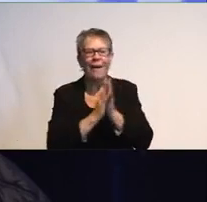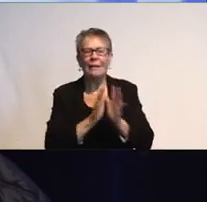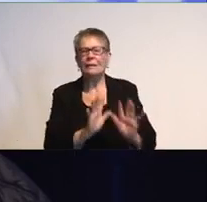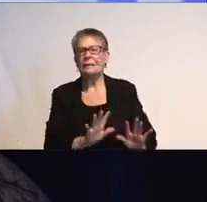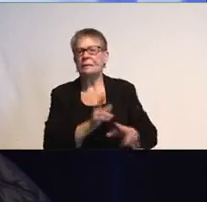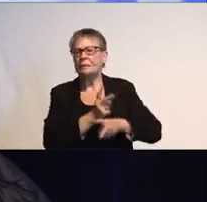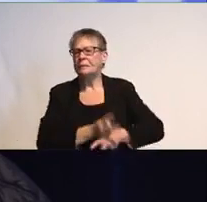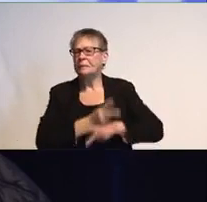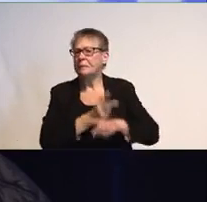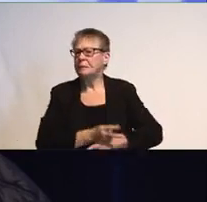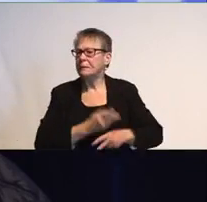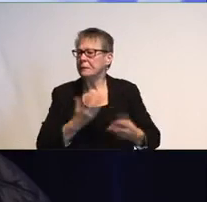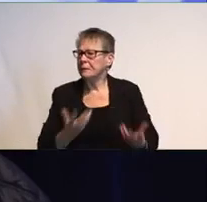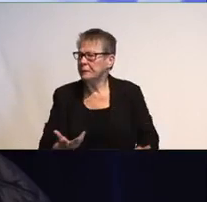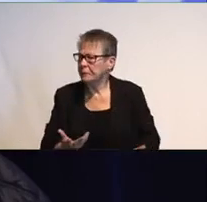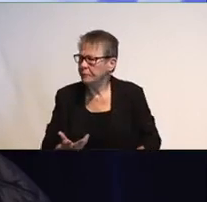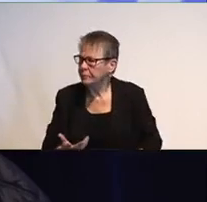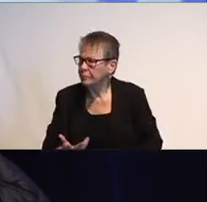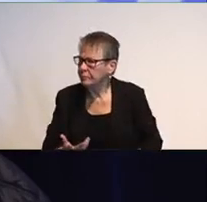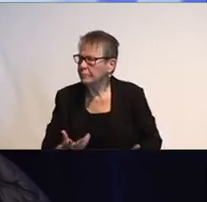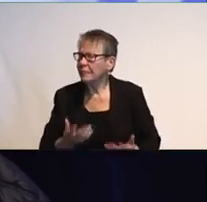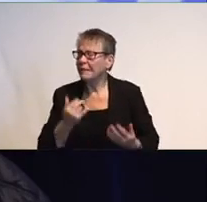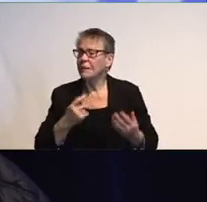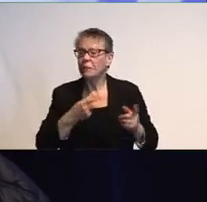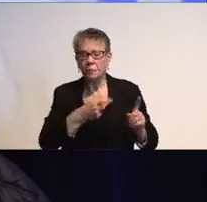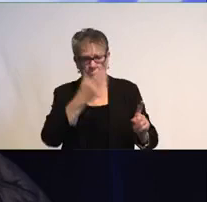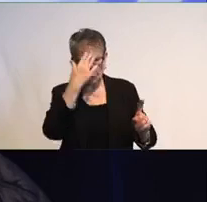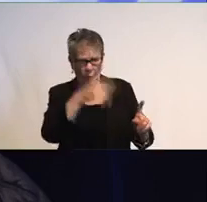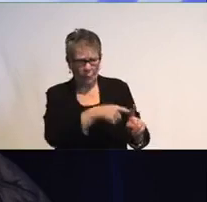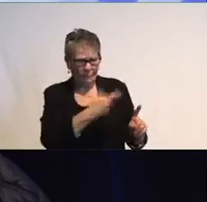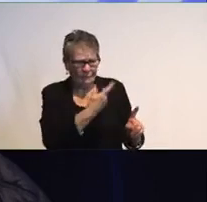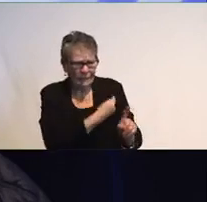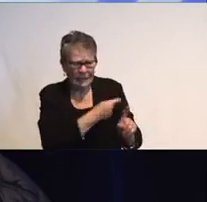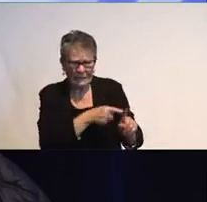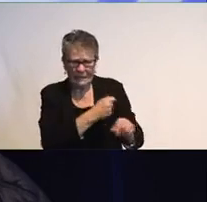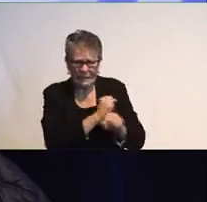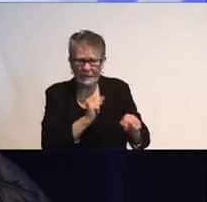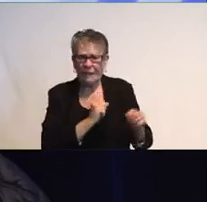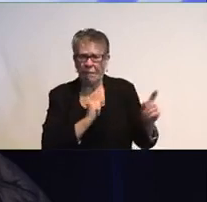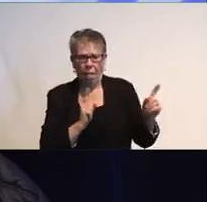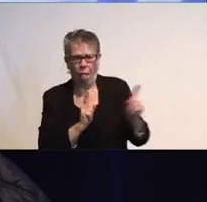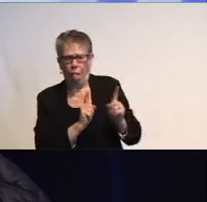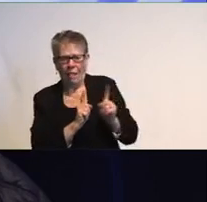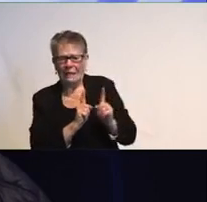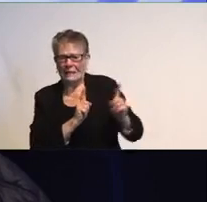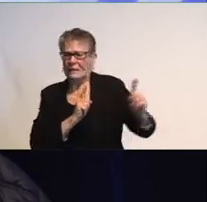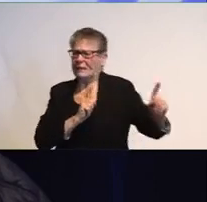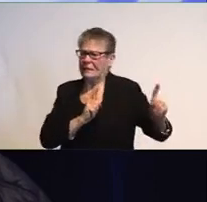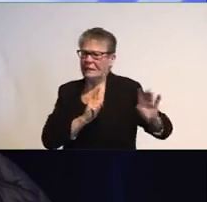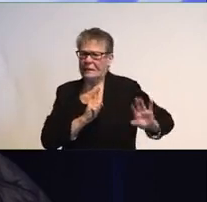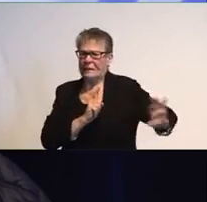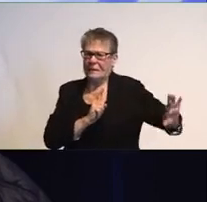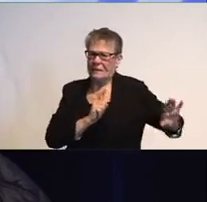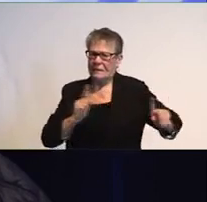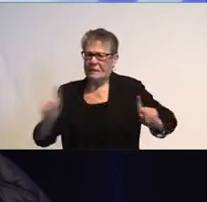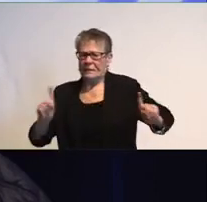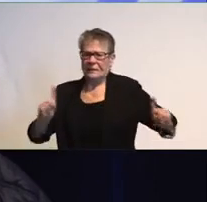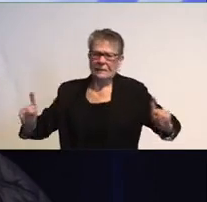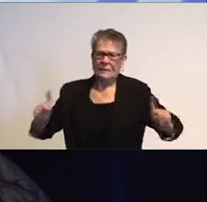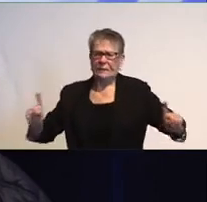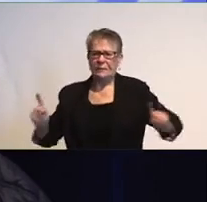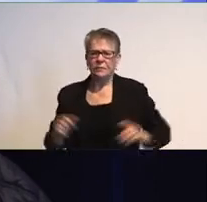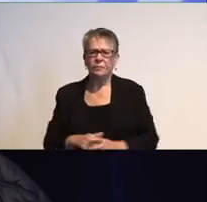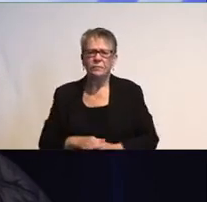test positive, please stay home and isolate. Testing is currently available at more than 100 sites